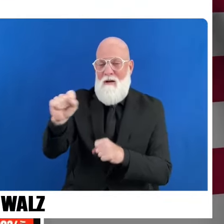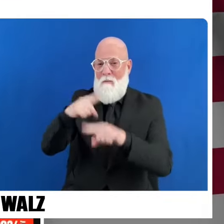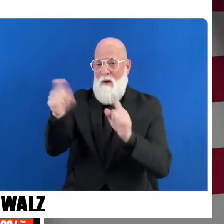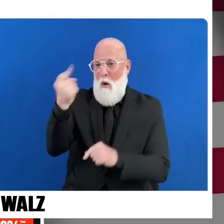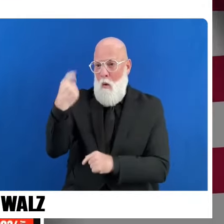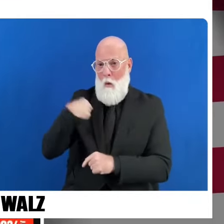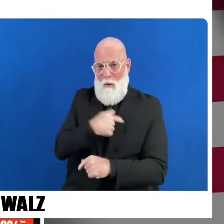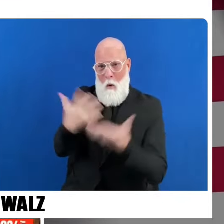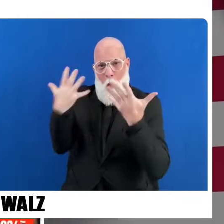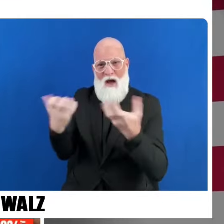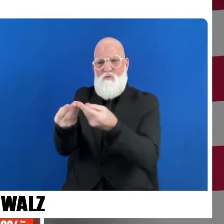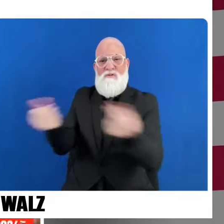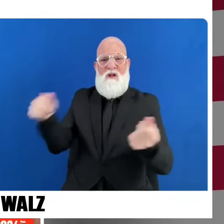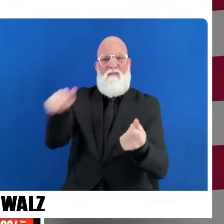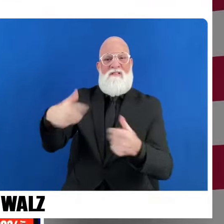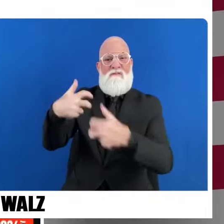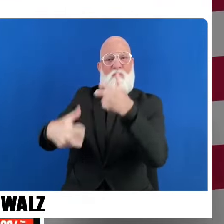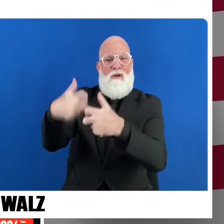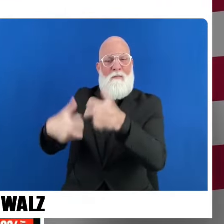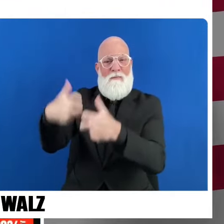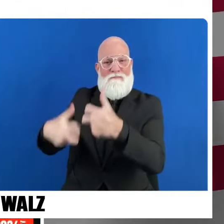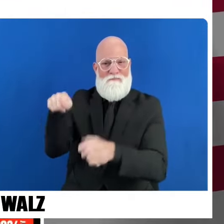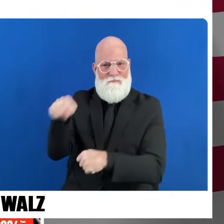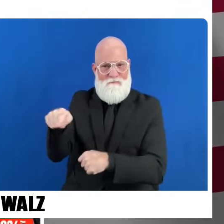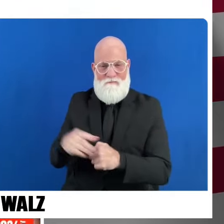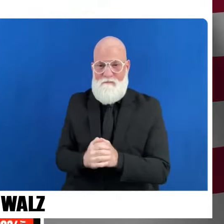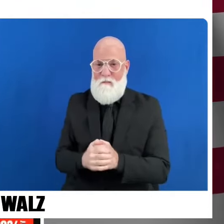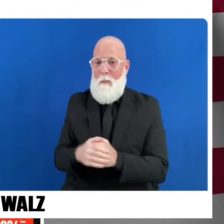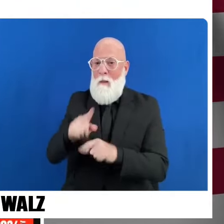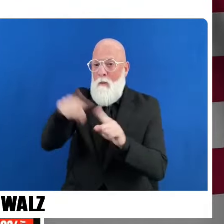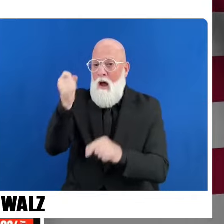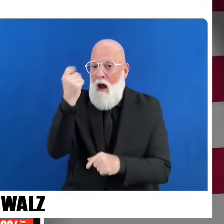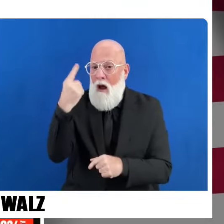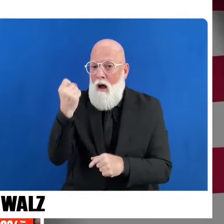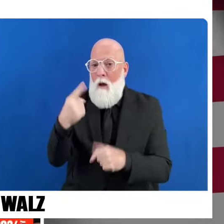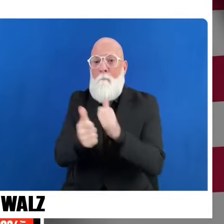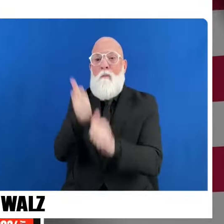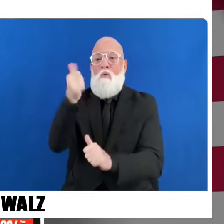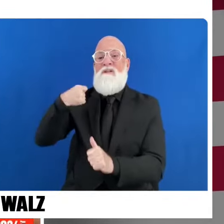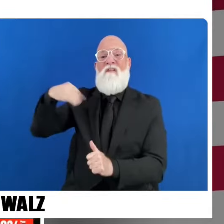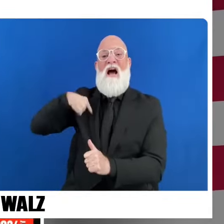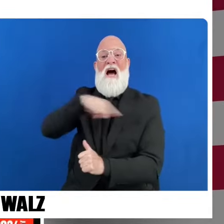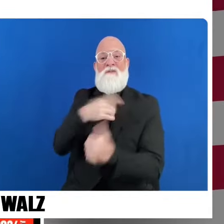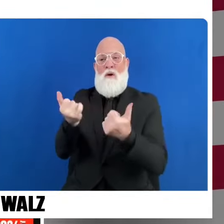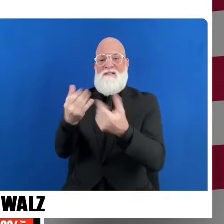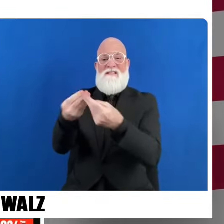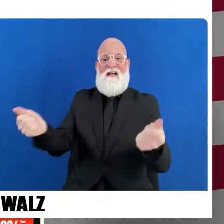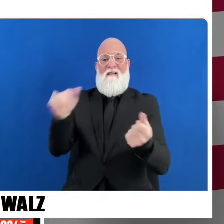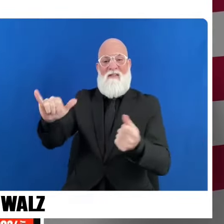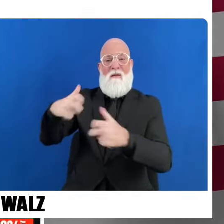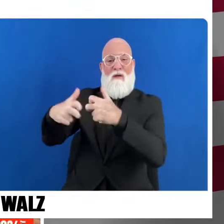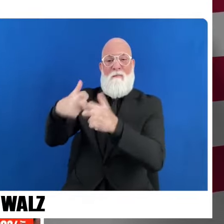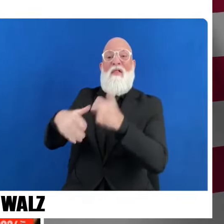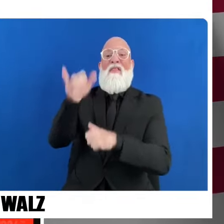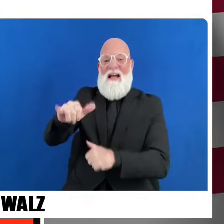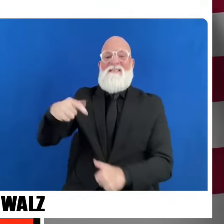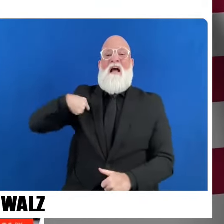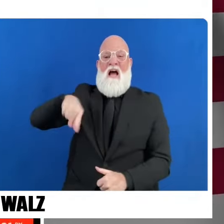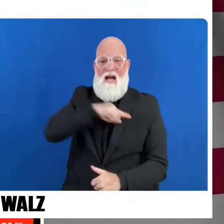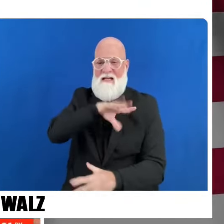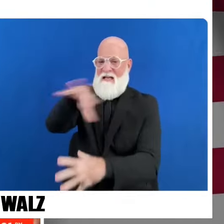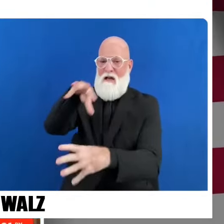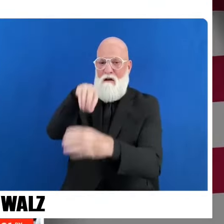solve this, and that is the United States Congress. That's the Border Patrol agents. That's the Chamber of Commerce. That's most Americans out here. That's